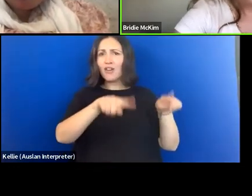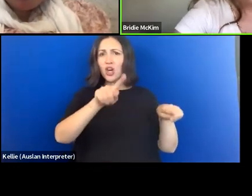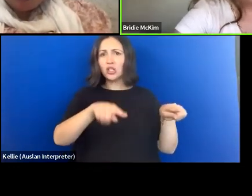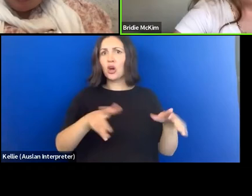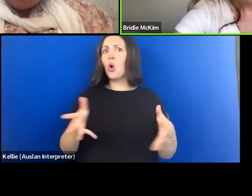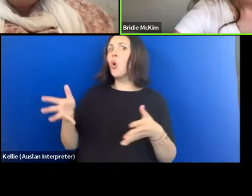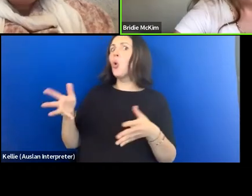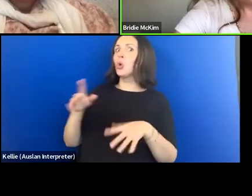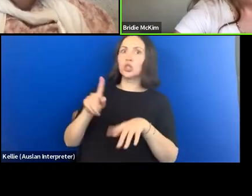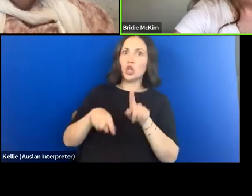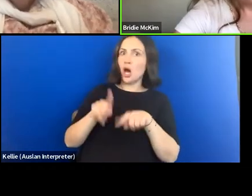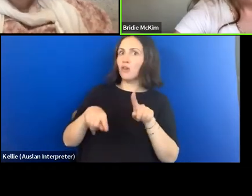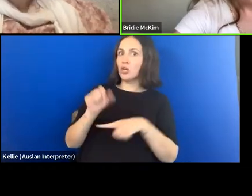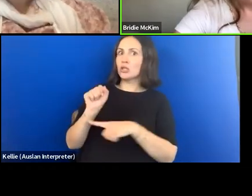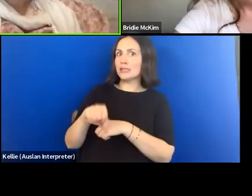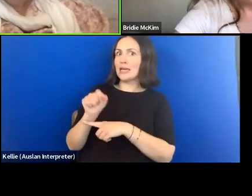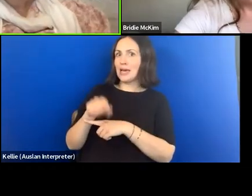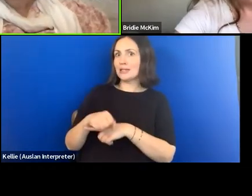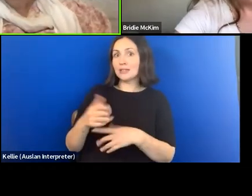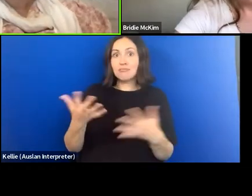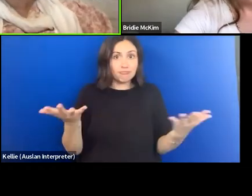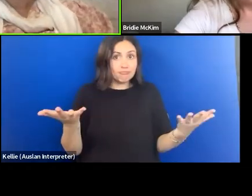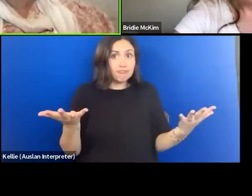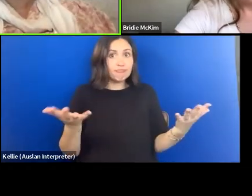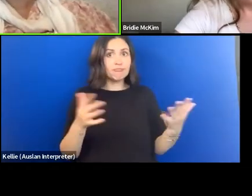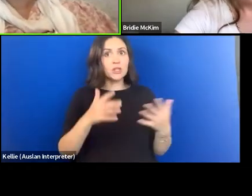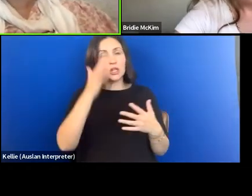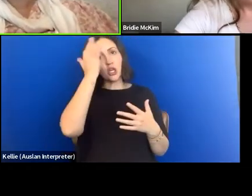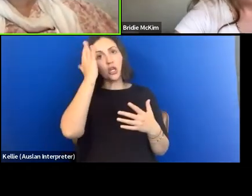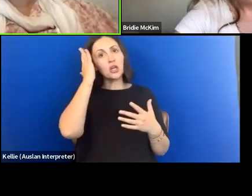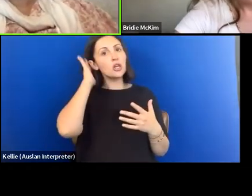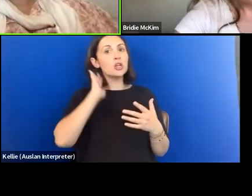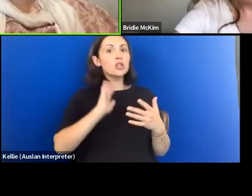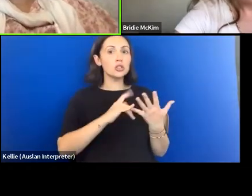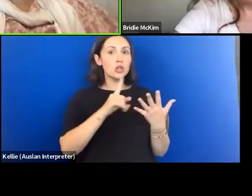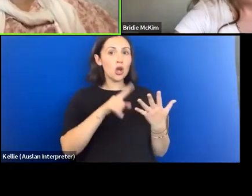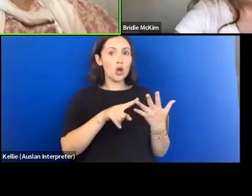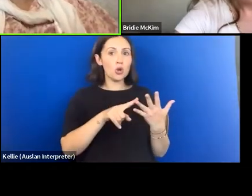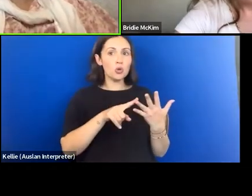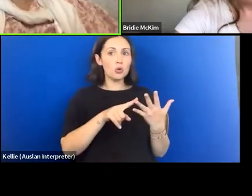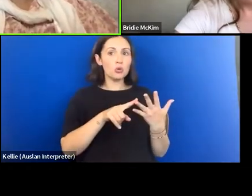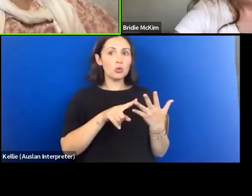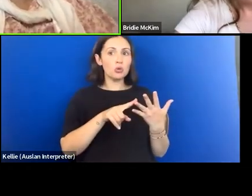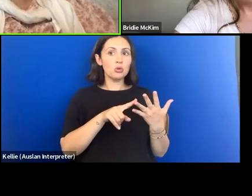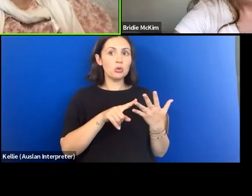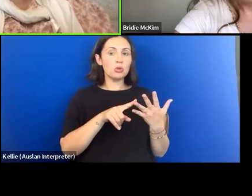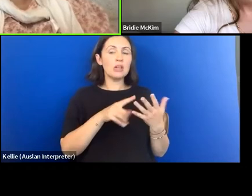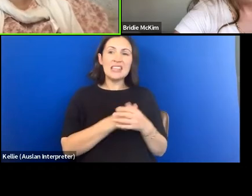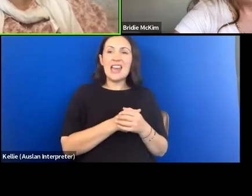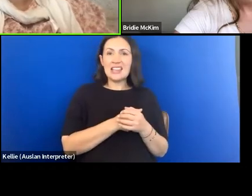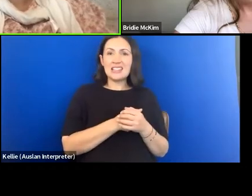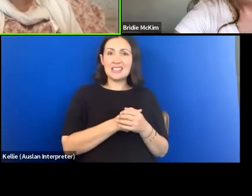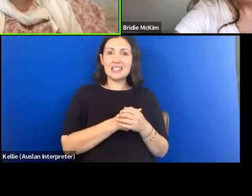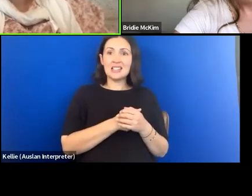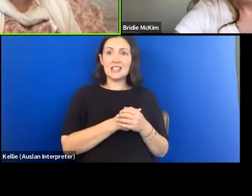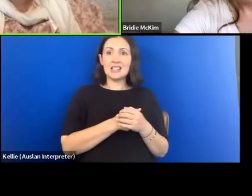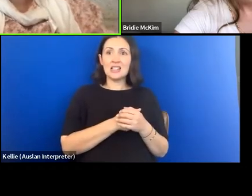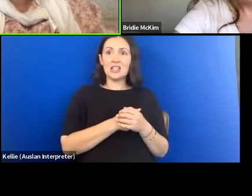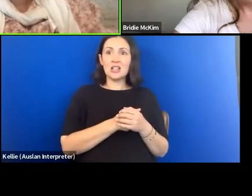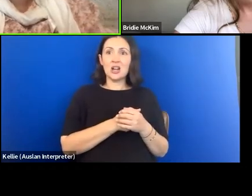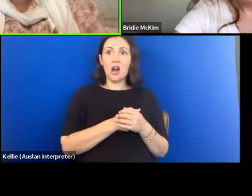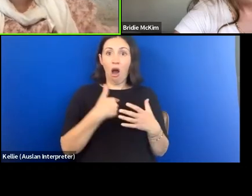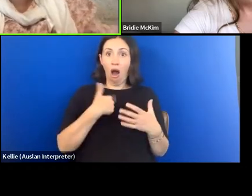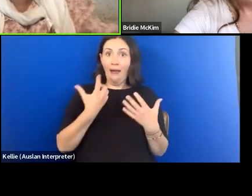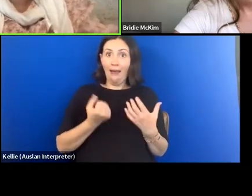diverse. And so it is about, you know, what is it that I bring